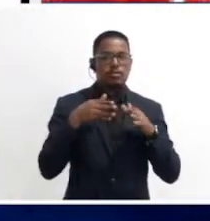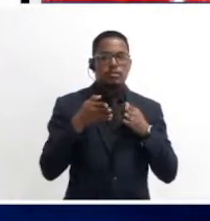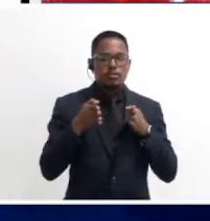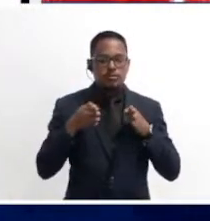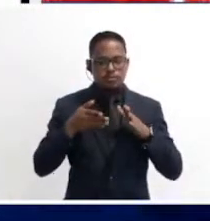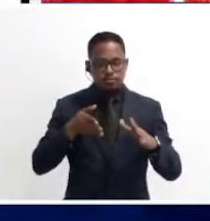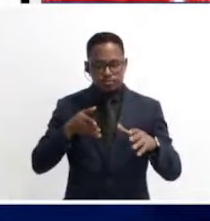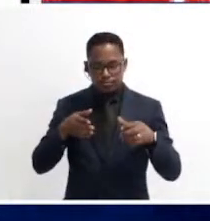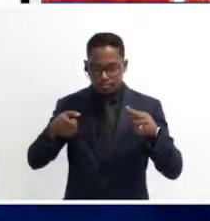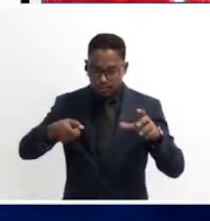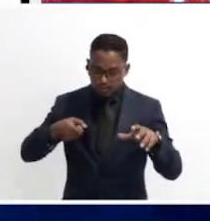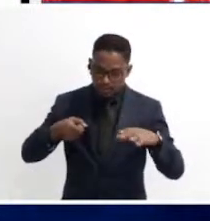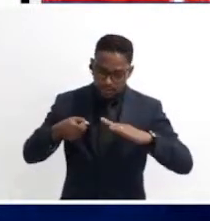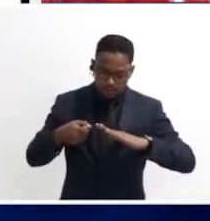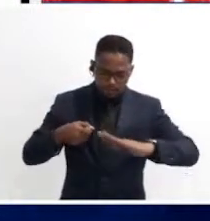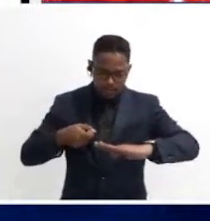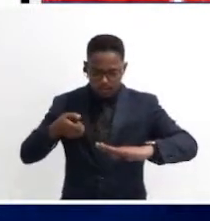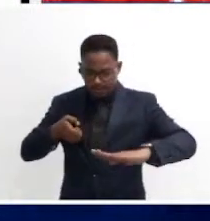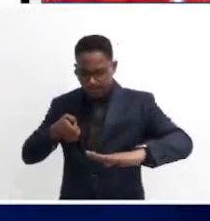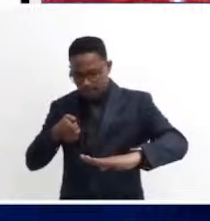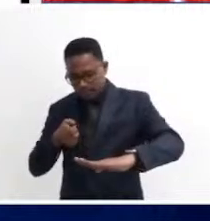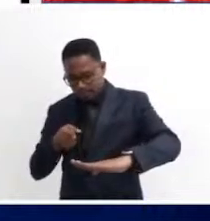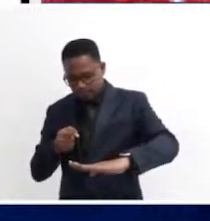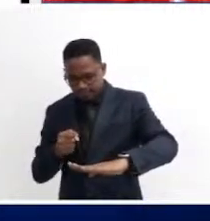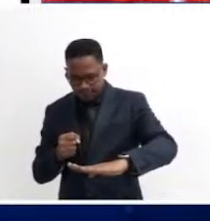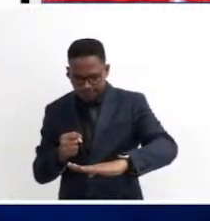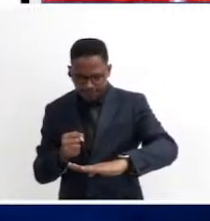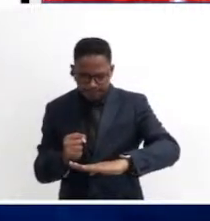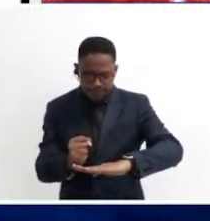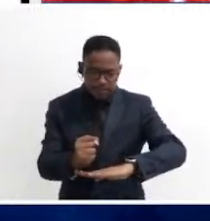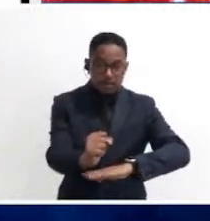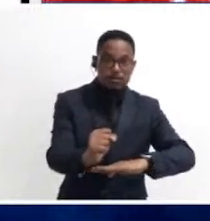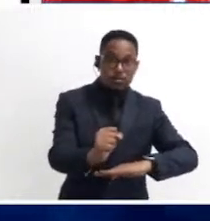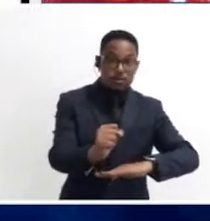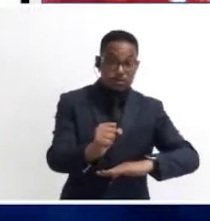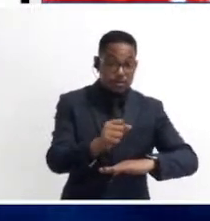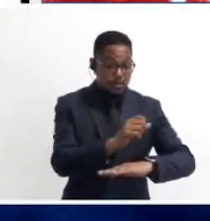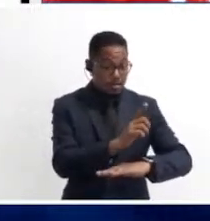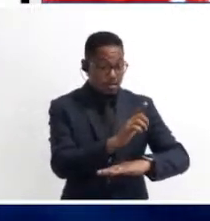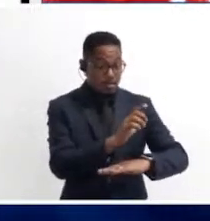abrasive material on it that cuts through the silicon or whatever the wafer material is.